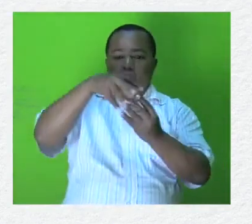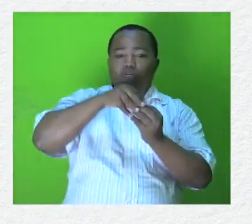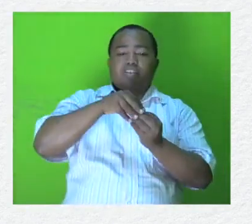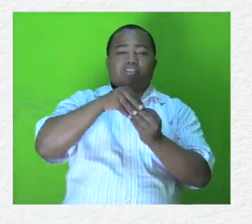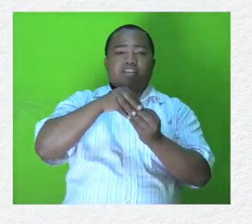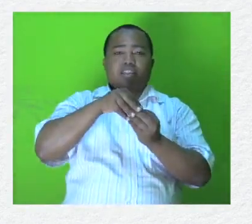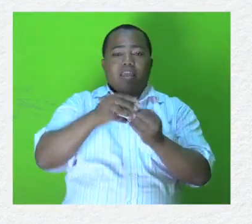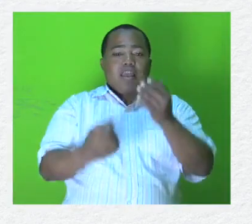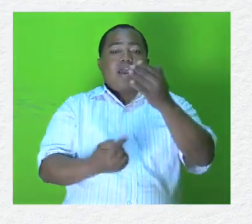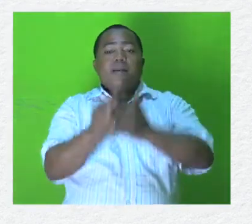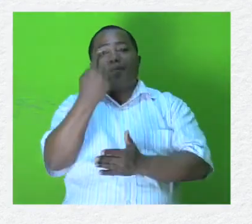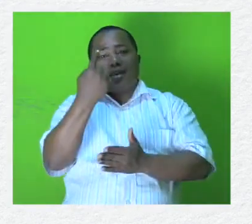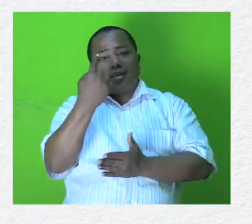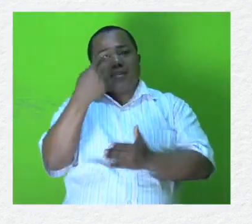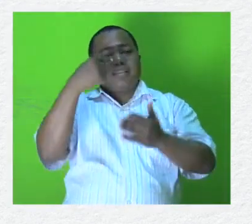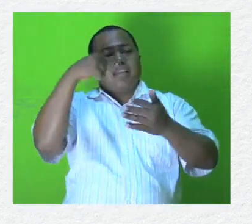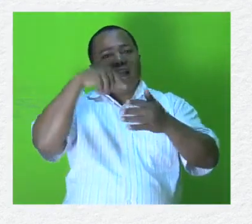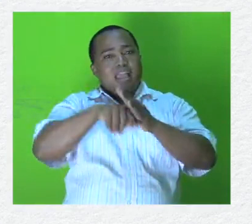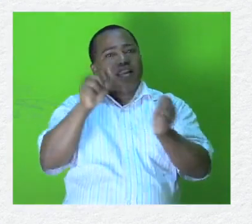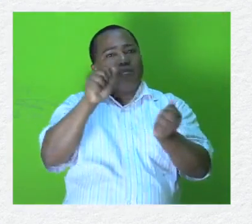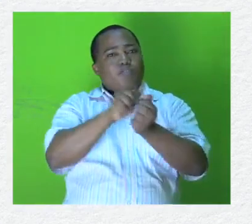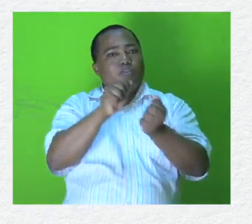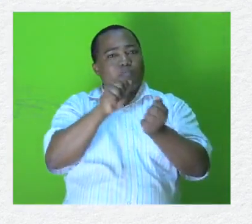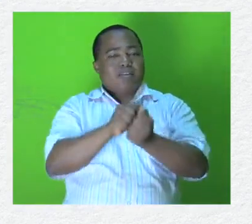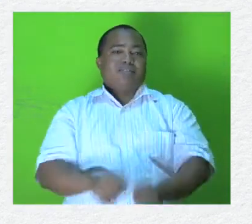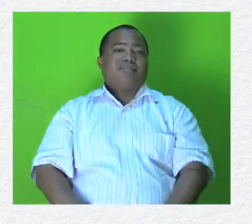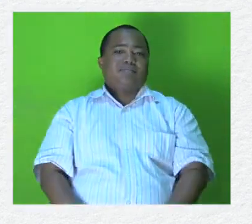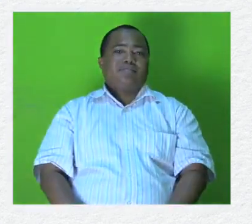composition, appearance, and properties.